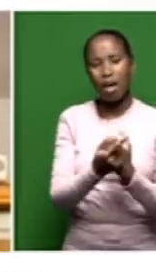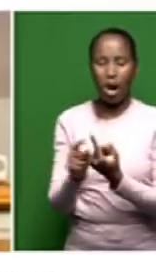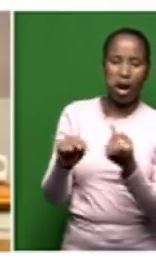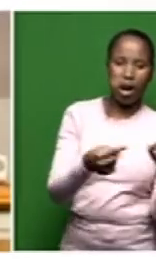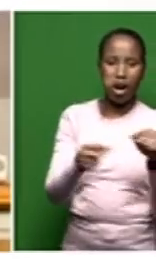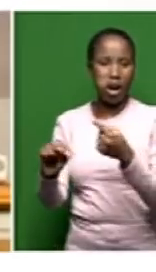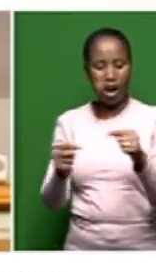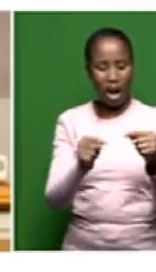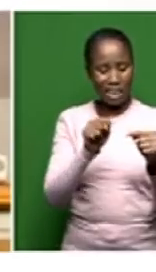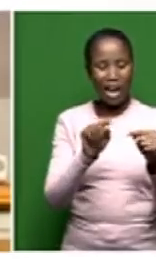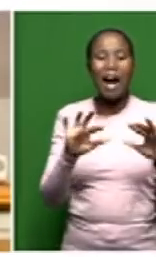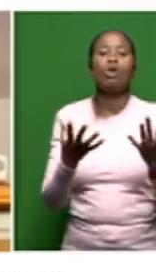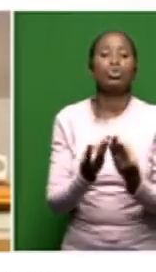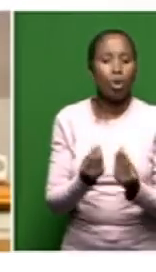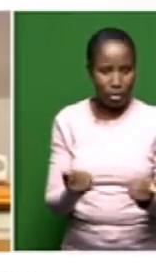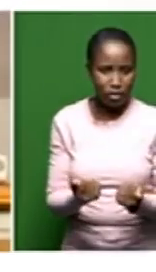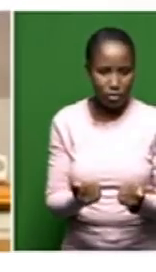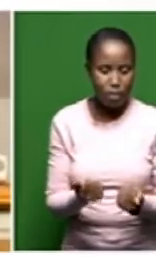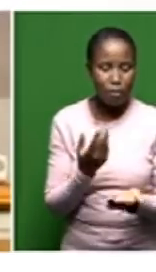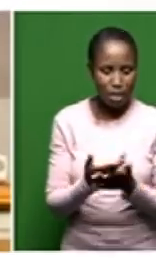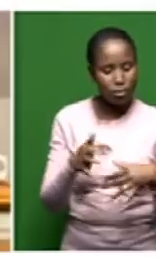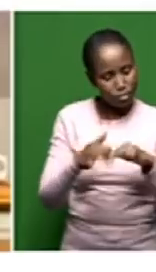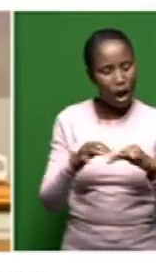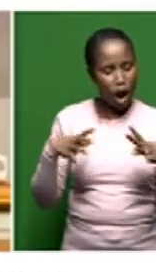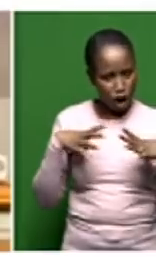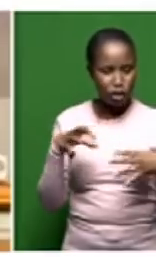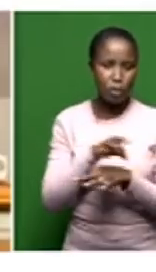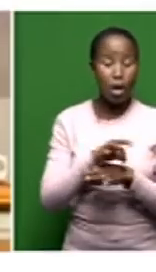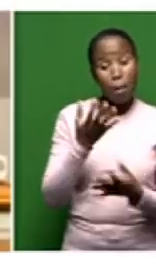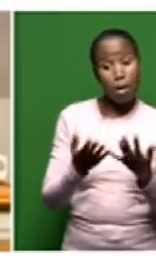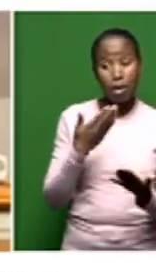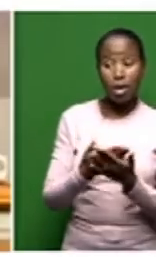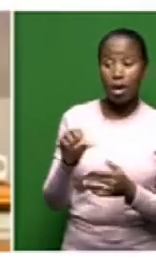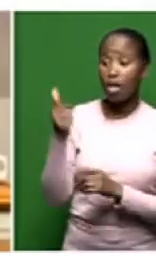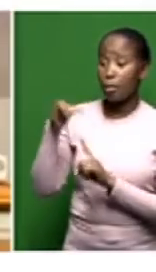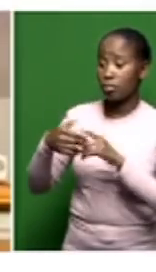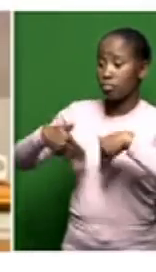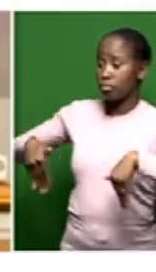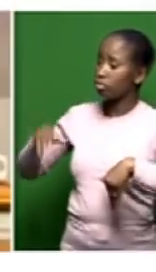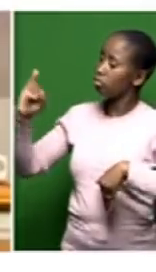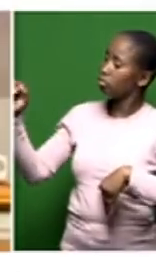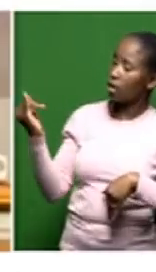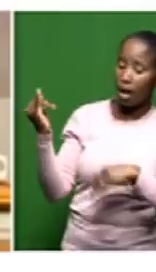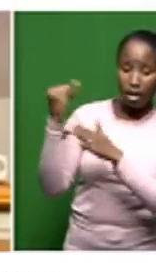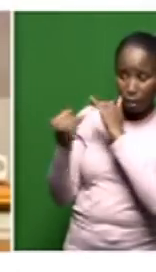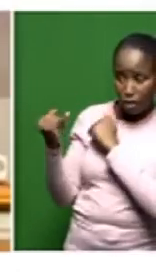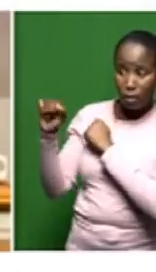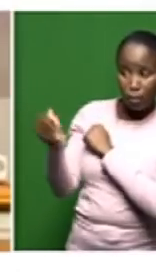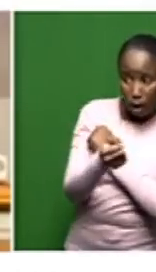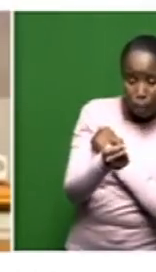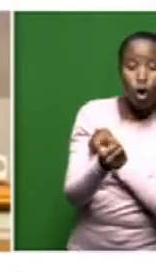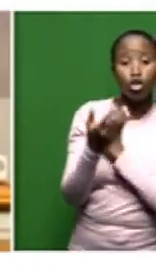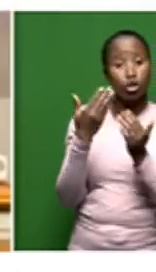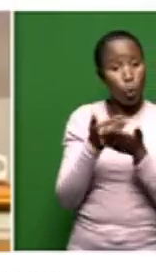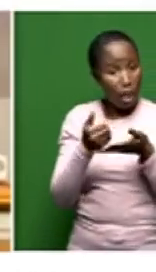way of resolving the conflict, whether they have somebody on standby who's an independent ombudsman, and so